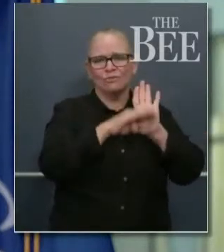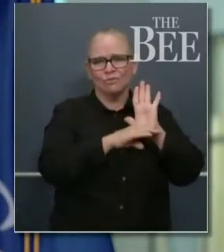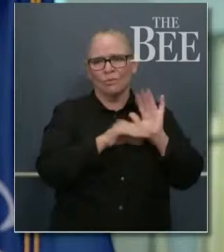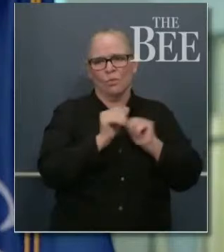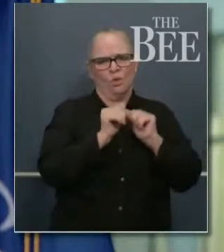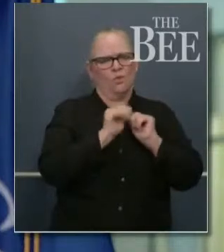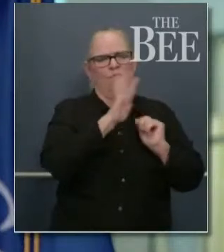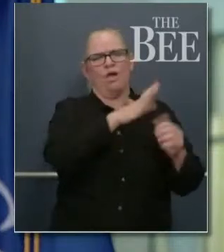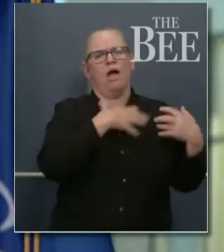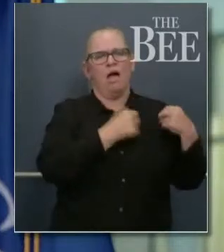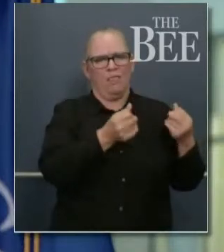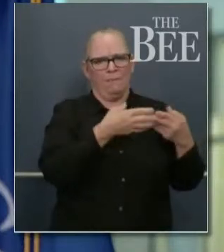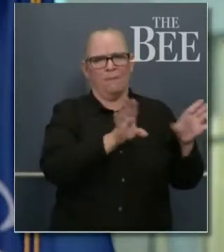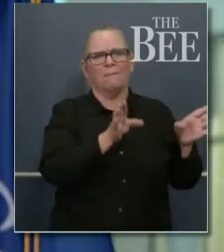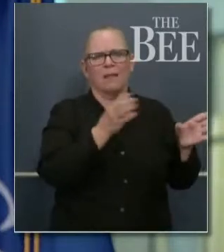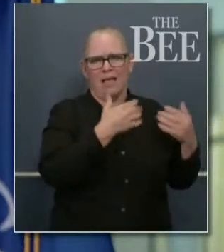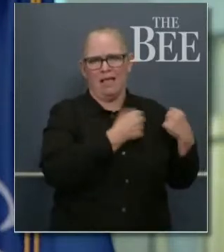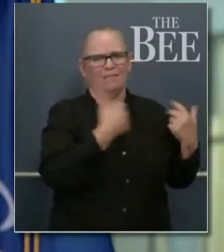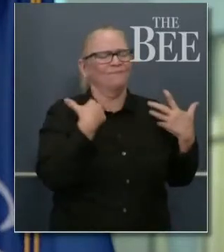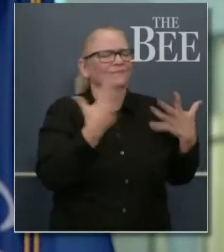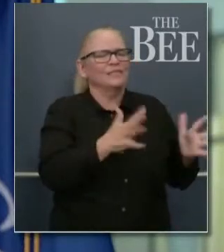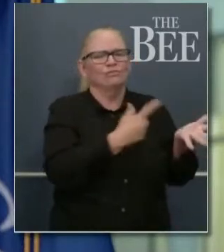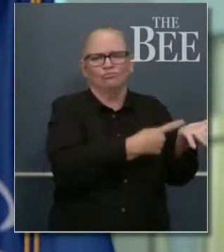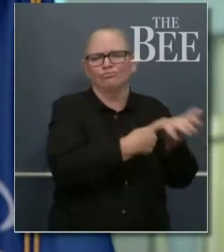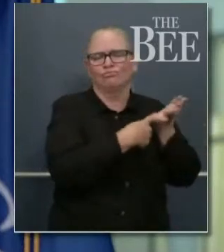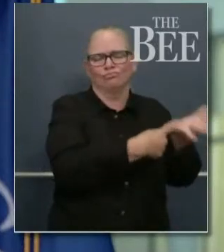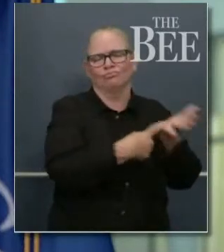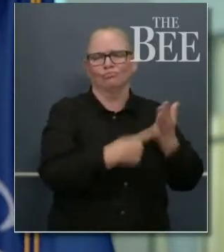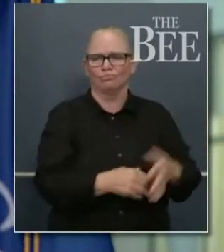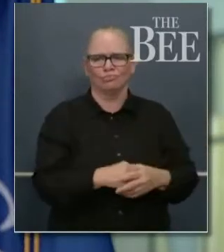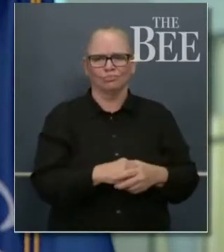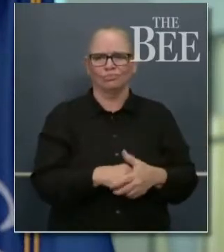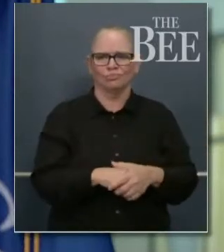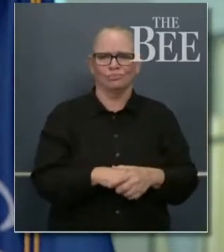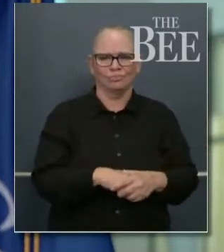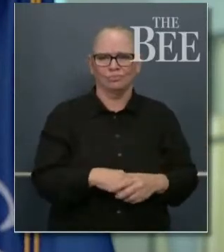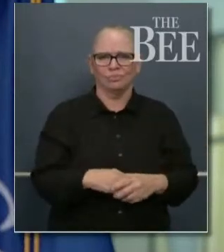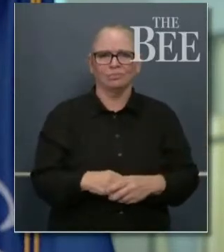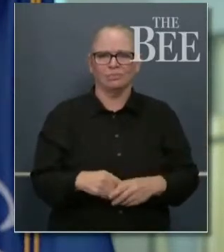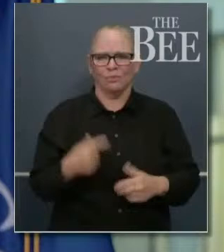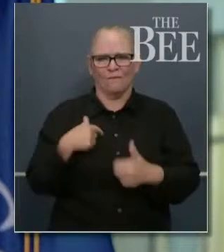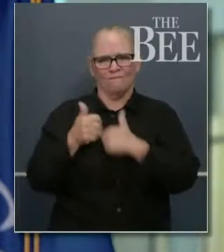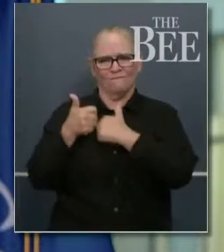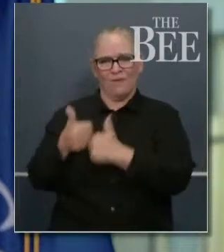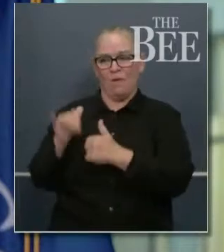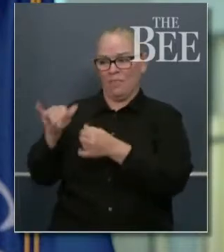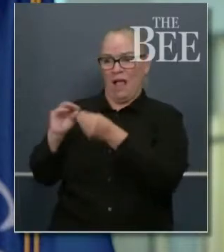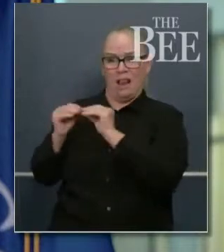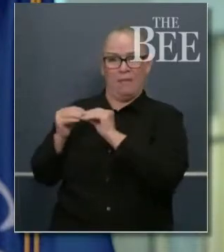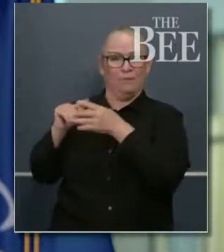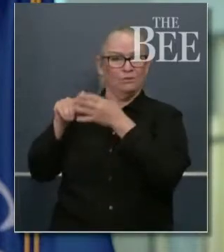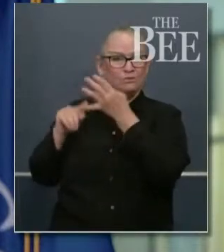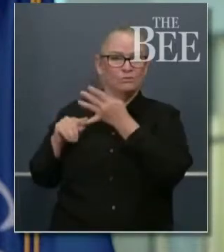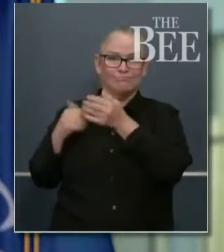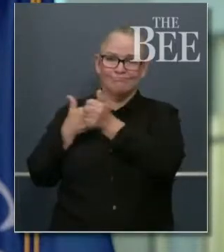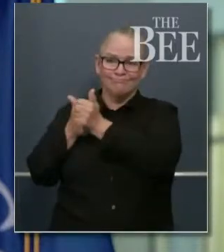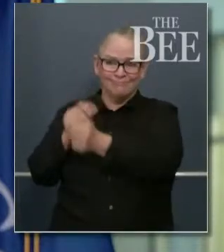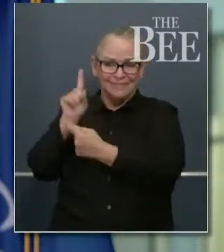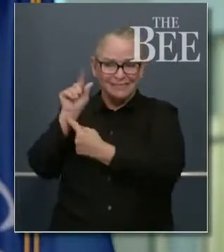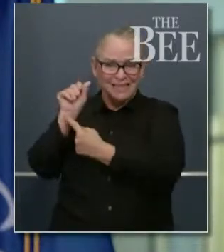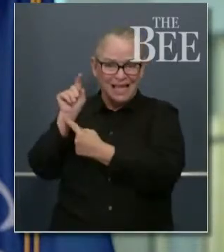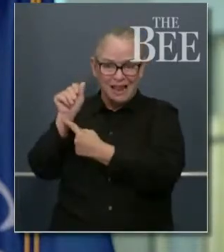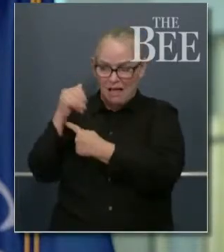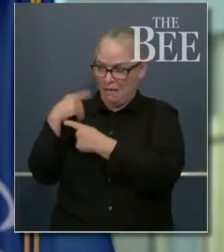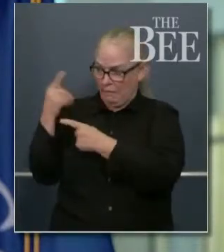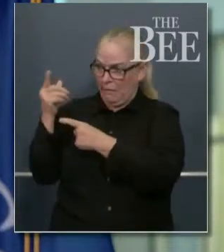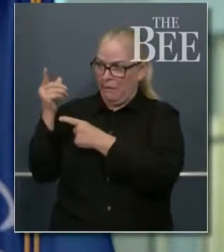new tiered status. We're guided by the data. And if you can see to it, all of us in every community across